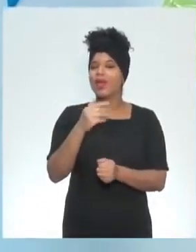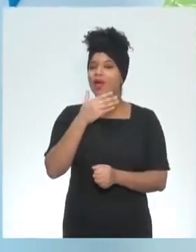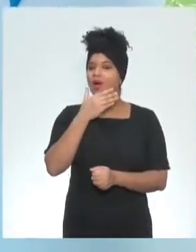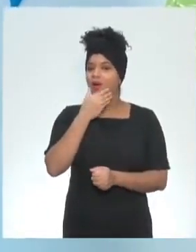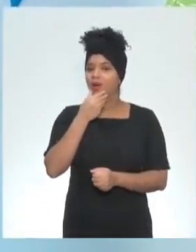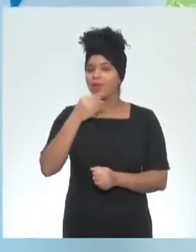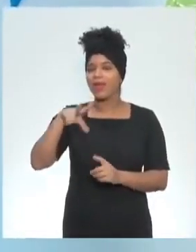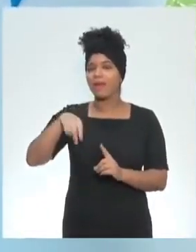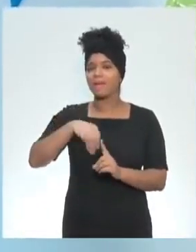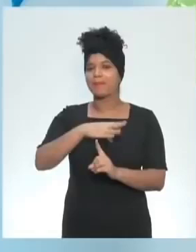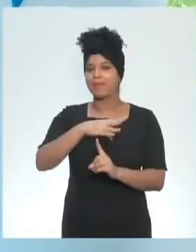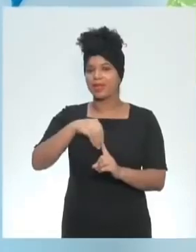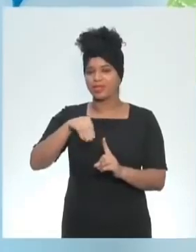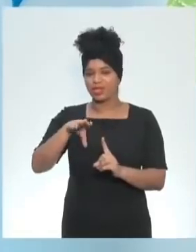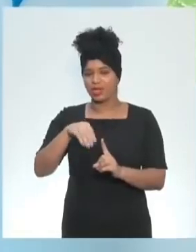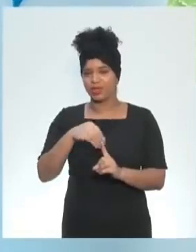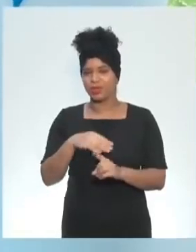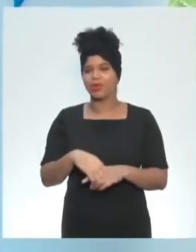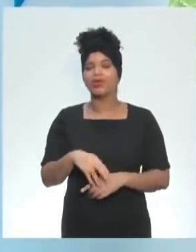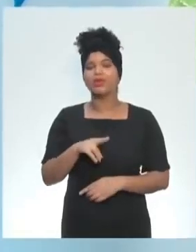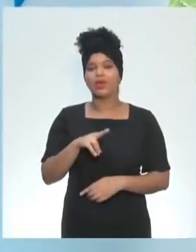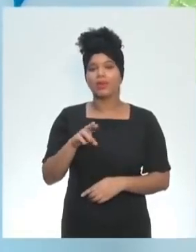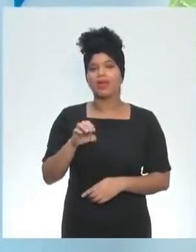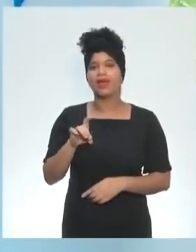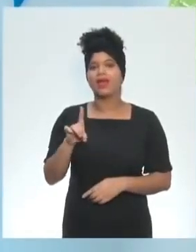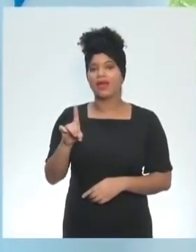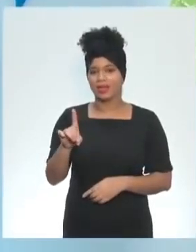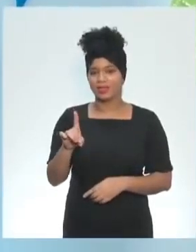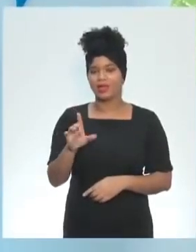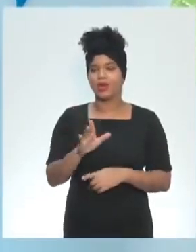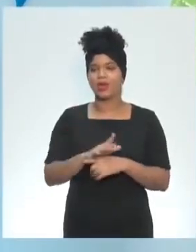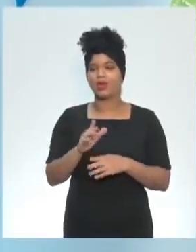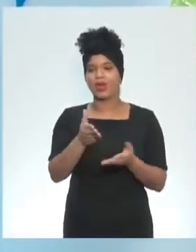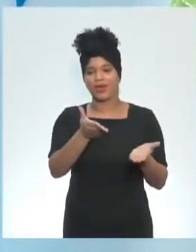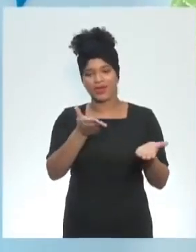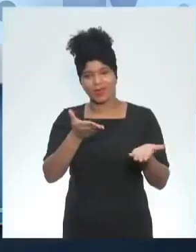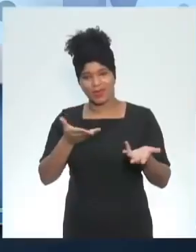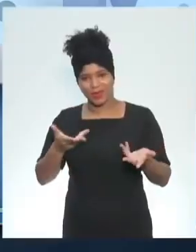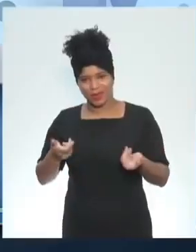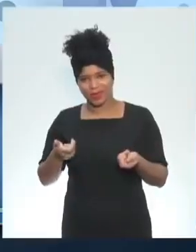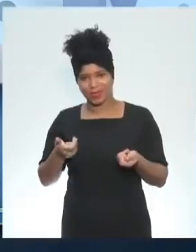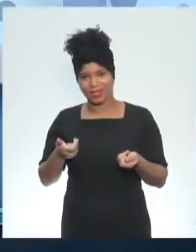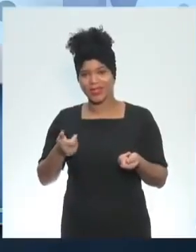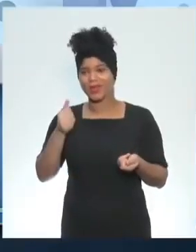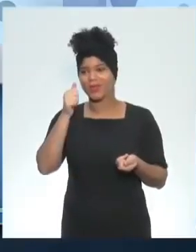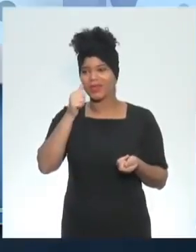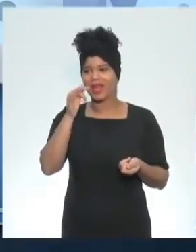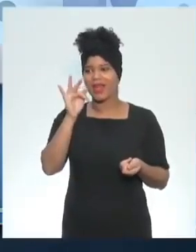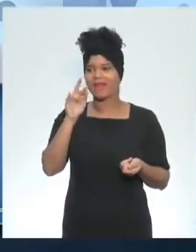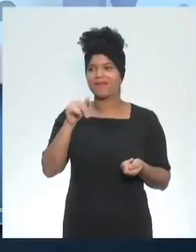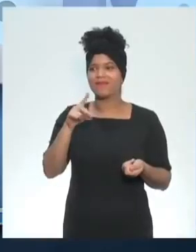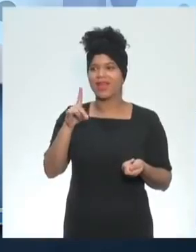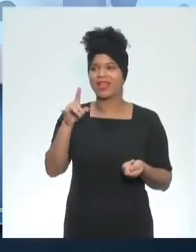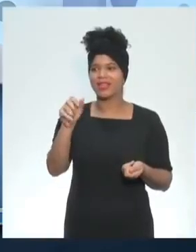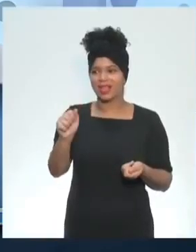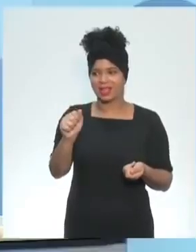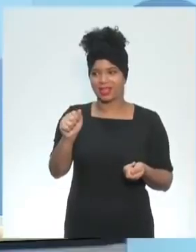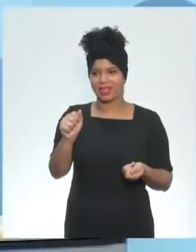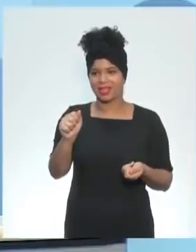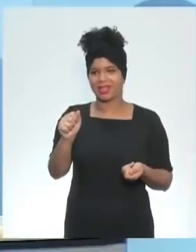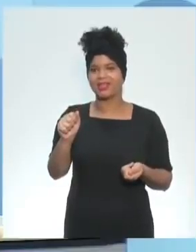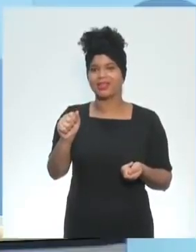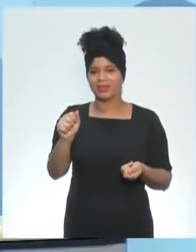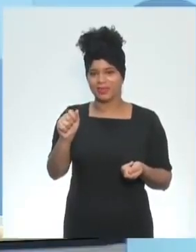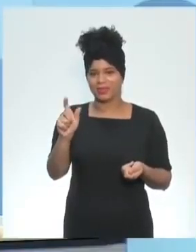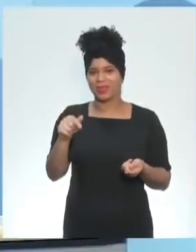Station é this new year but I'm vai ter the country was Fernanda Hello